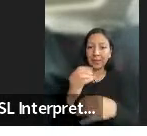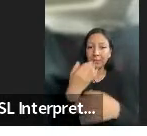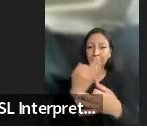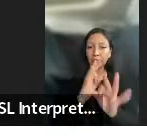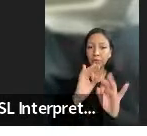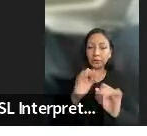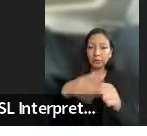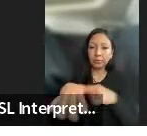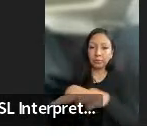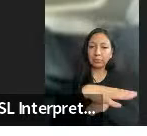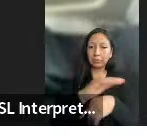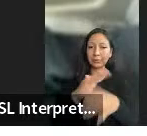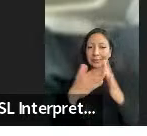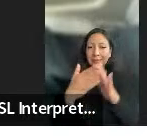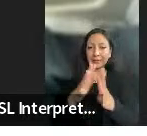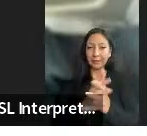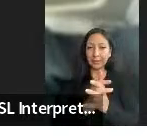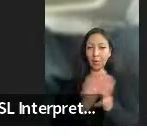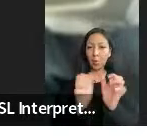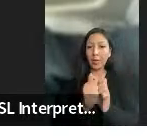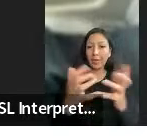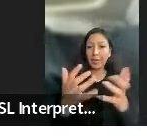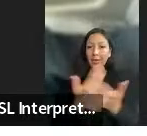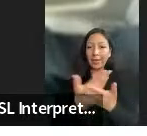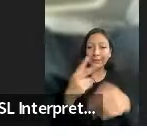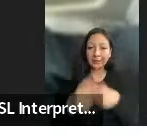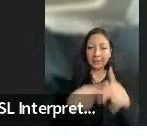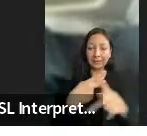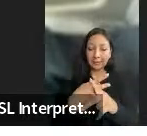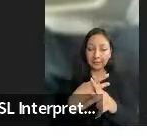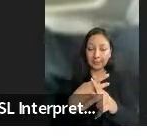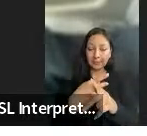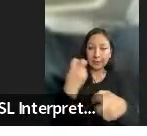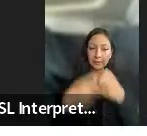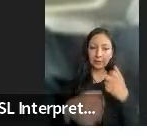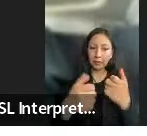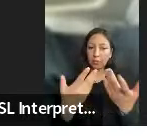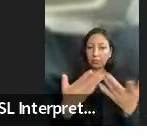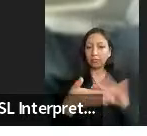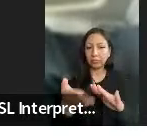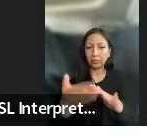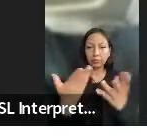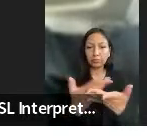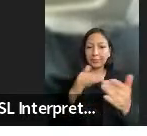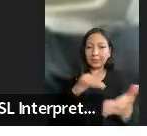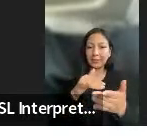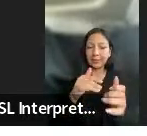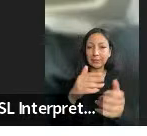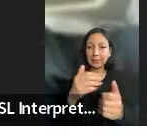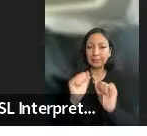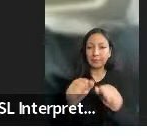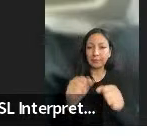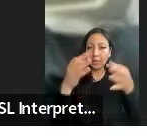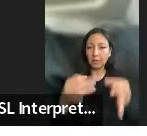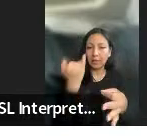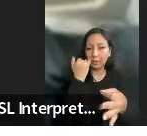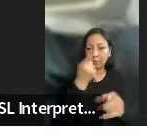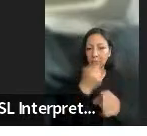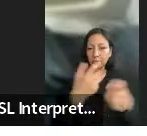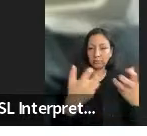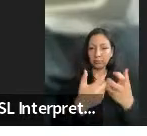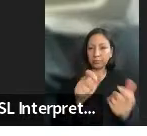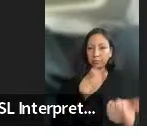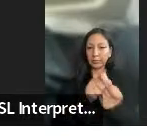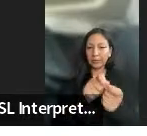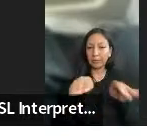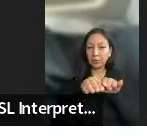across the city without any sort of difficult processes or studies to determine if it's appropriate at a particular